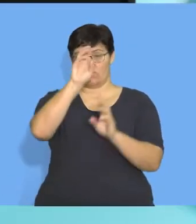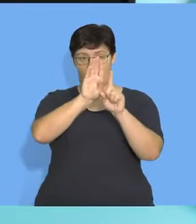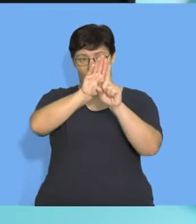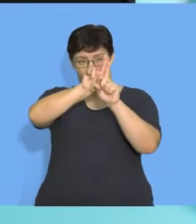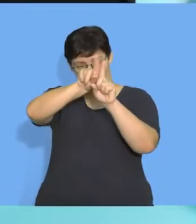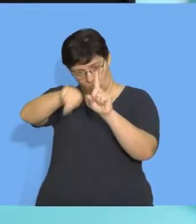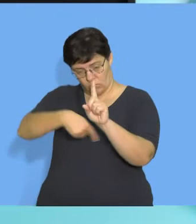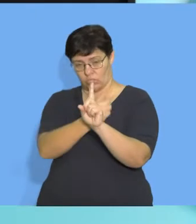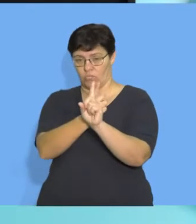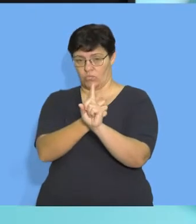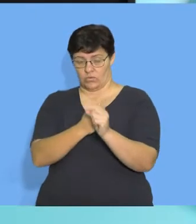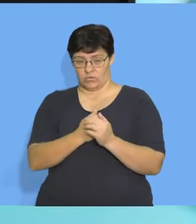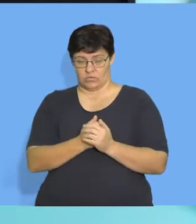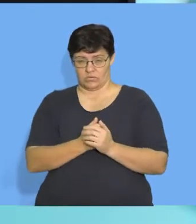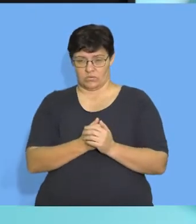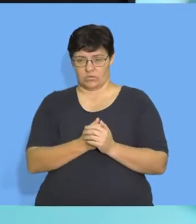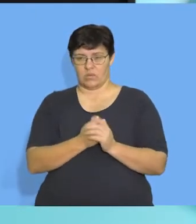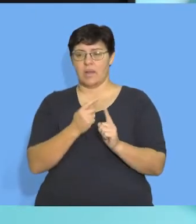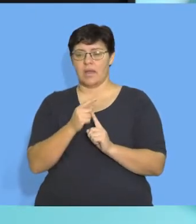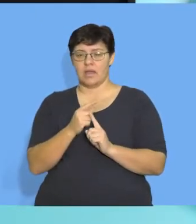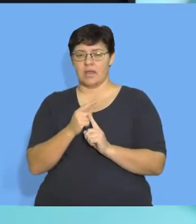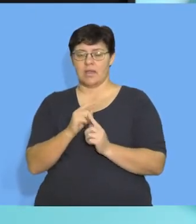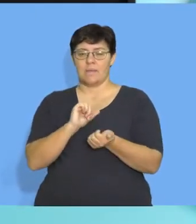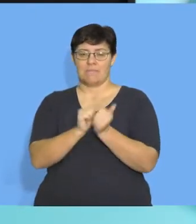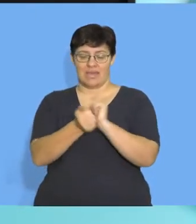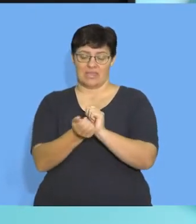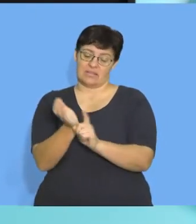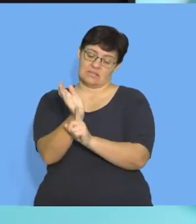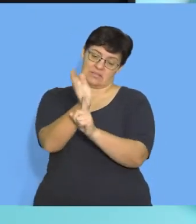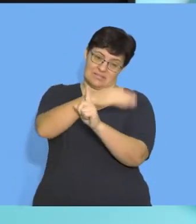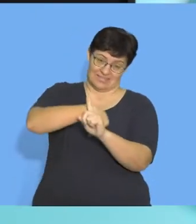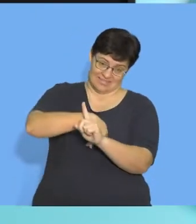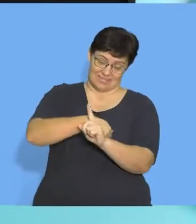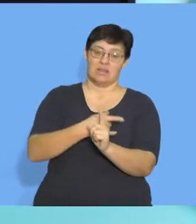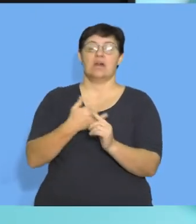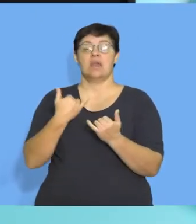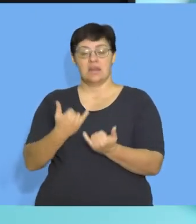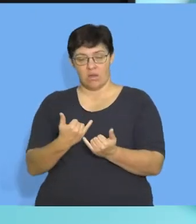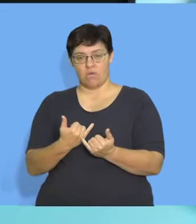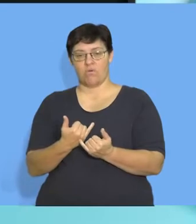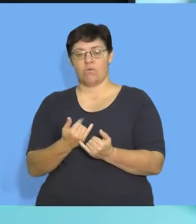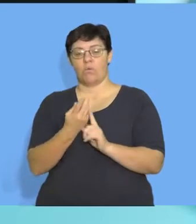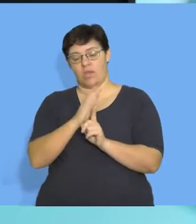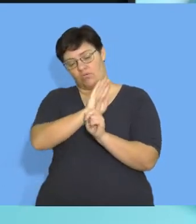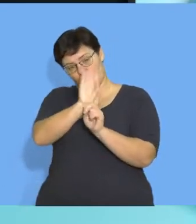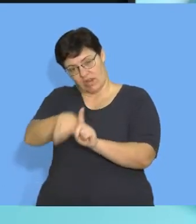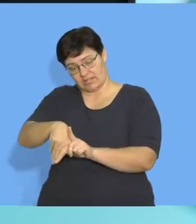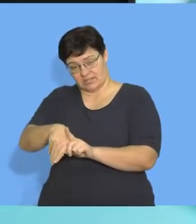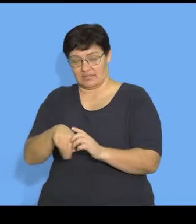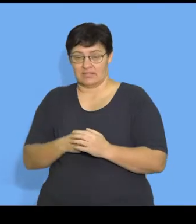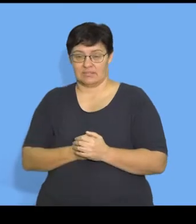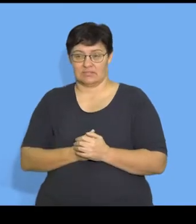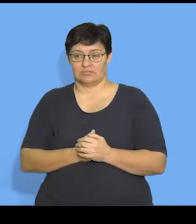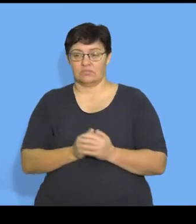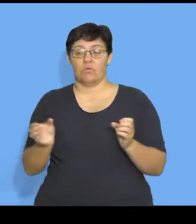okay? And maths, you normally go to the left when you measure. With this, we measure to the right. So we start,